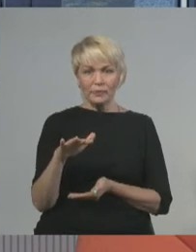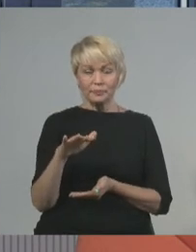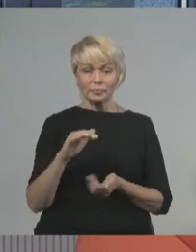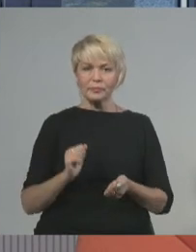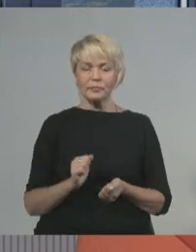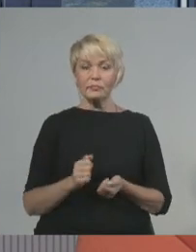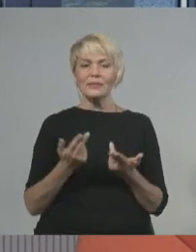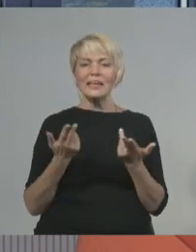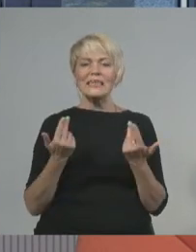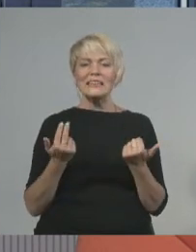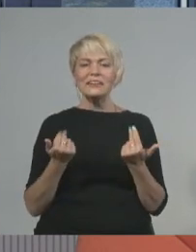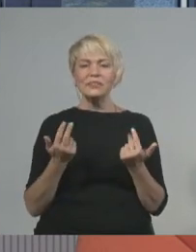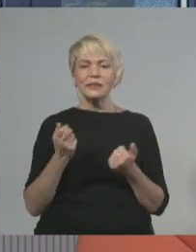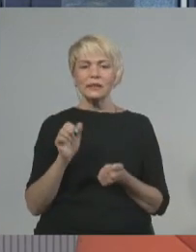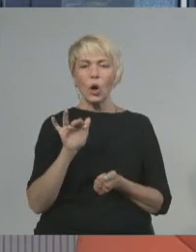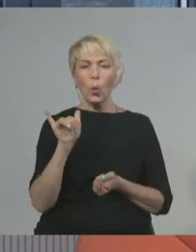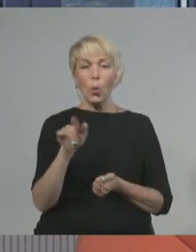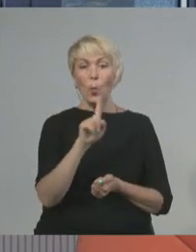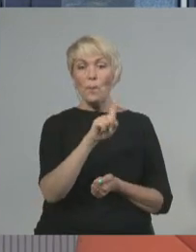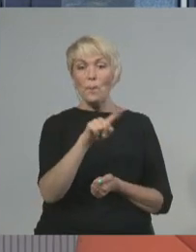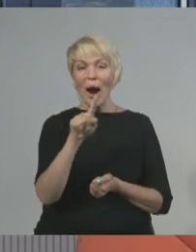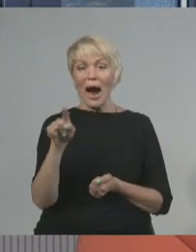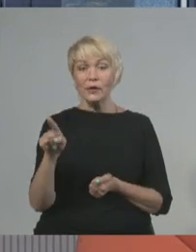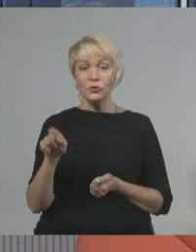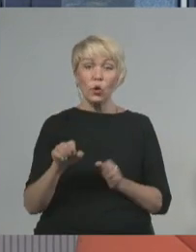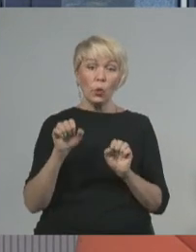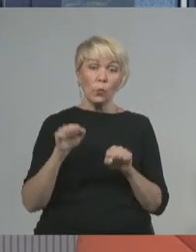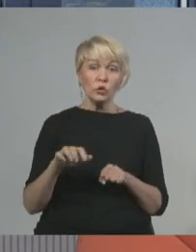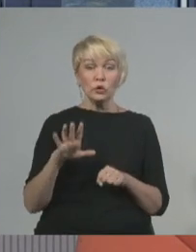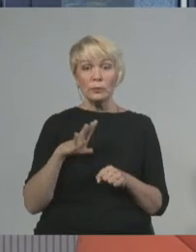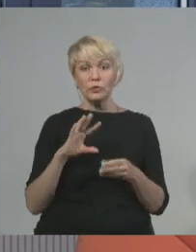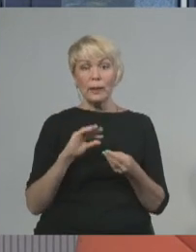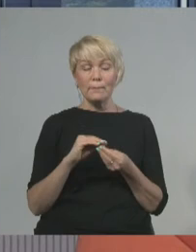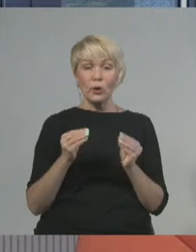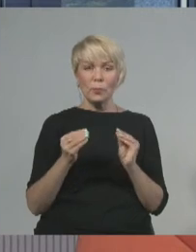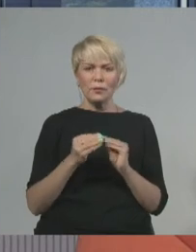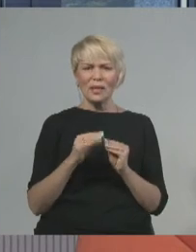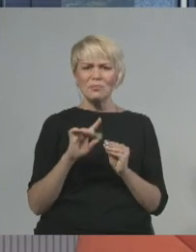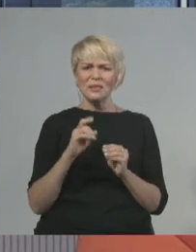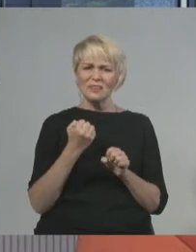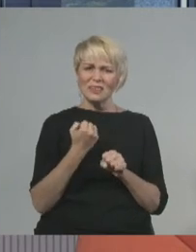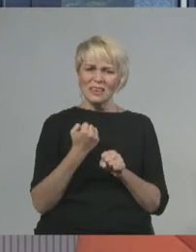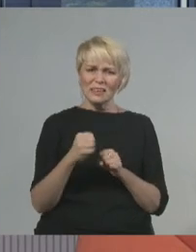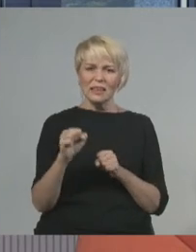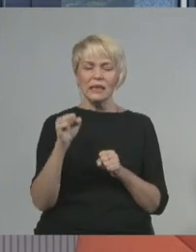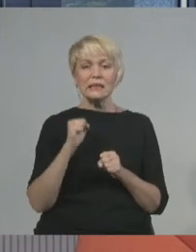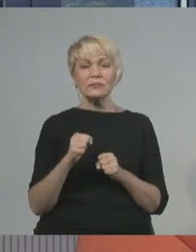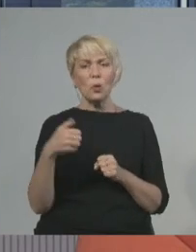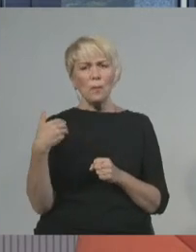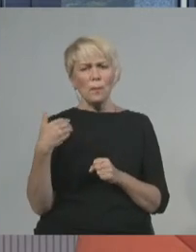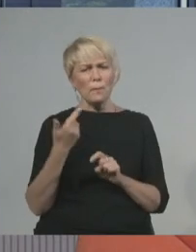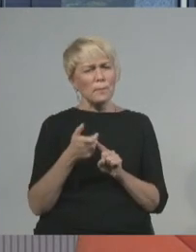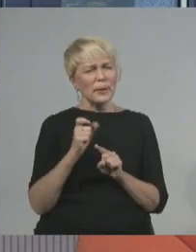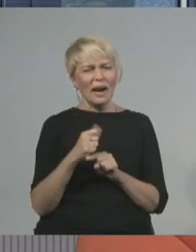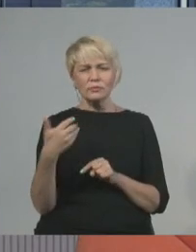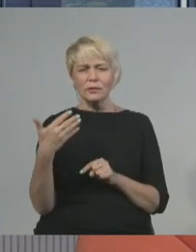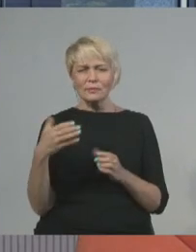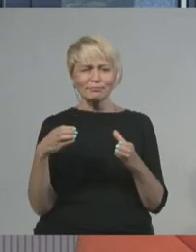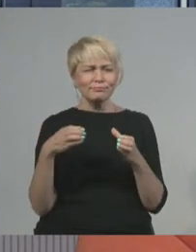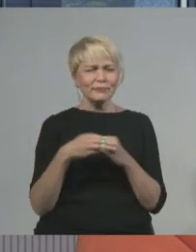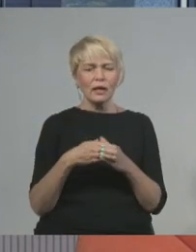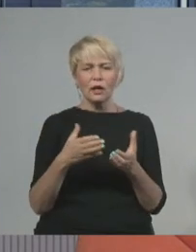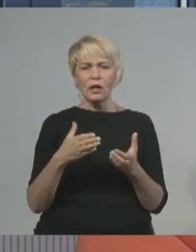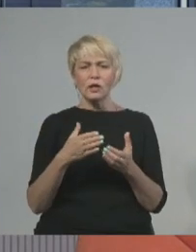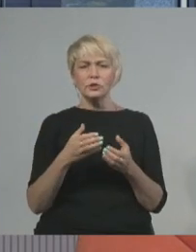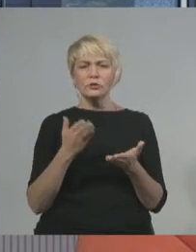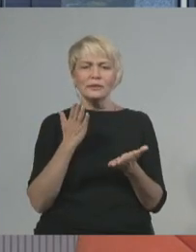with with far-right with violent far-right or far-right groups that are potentially quite dangerous uh what has always